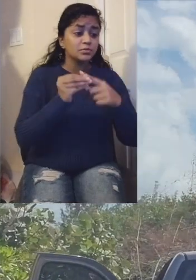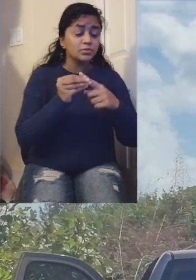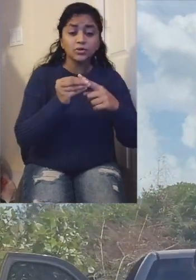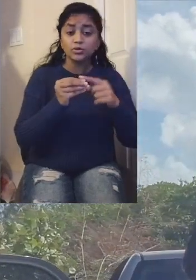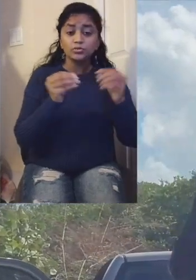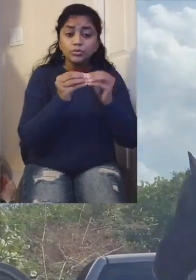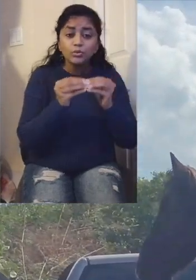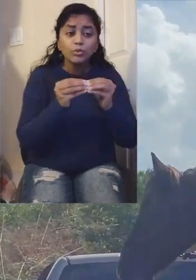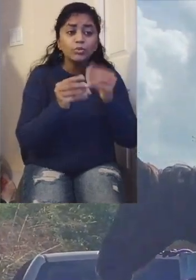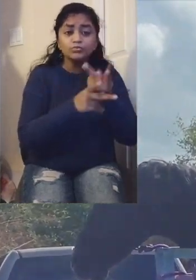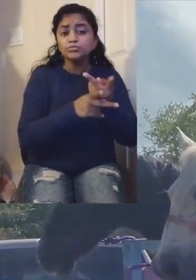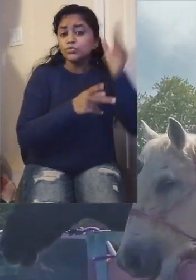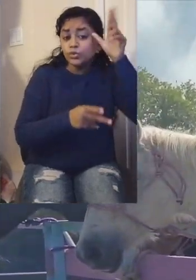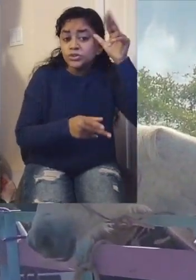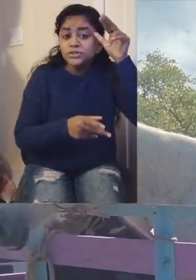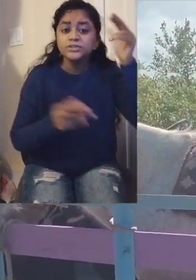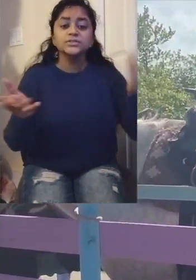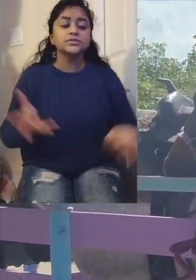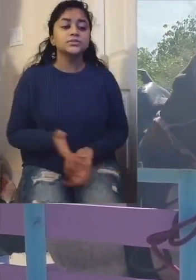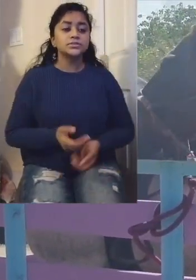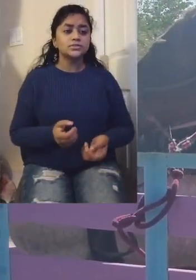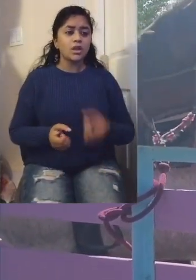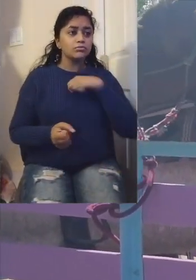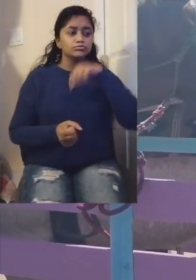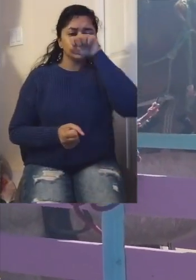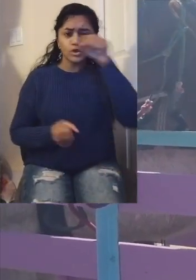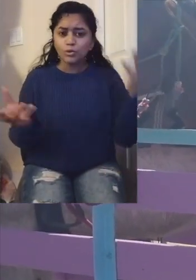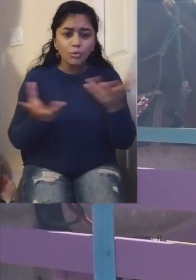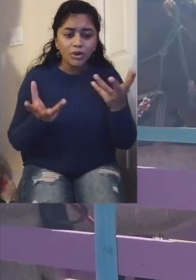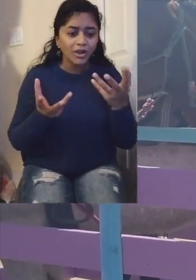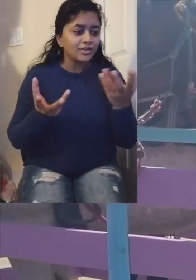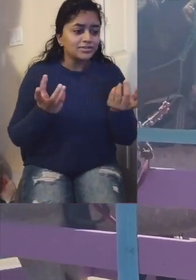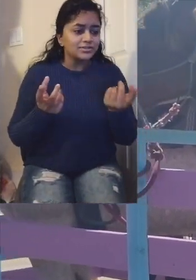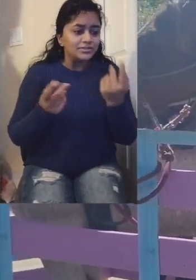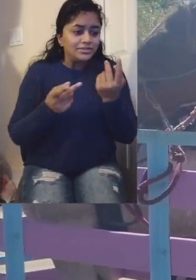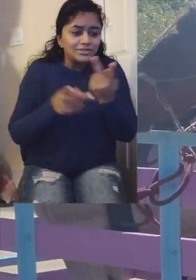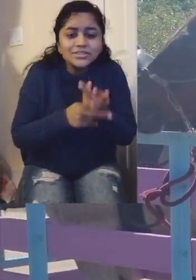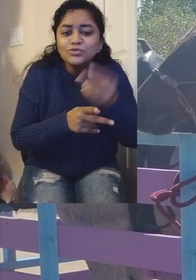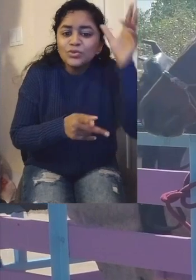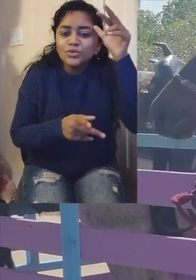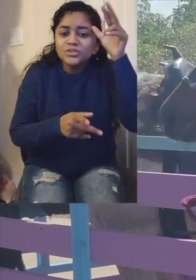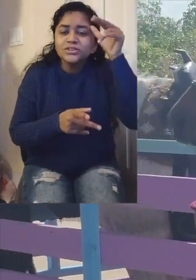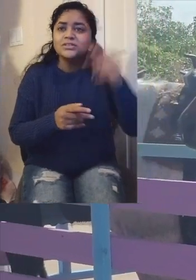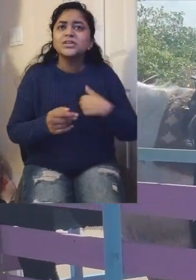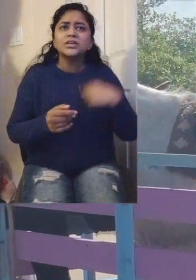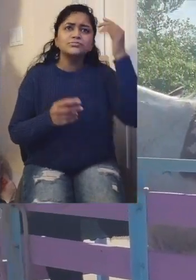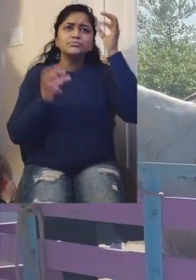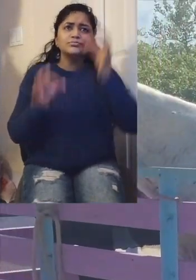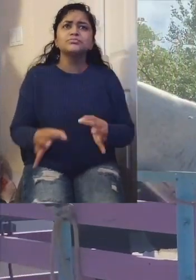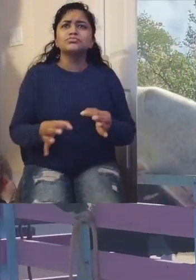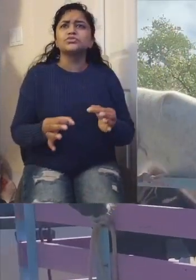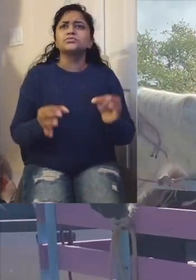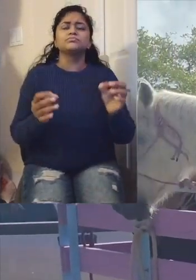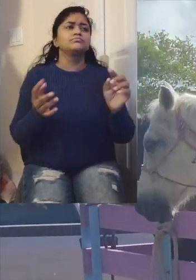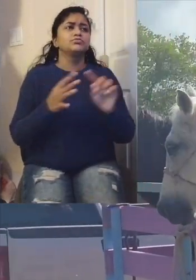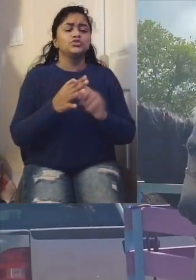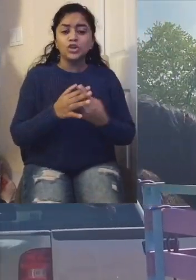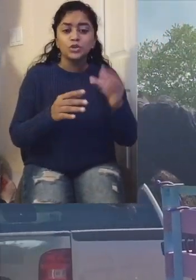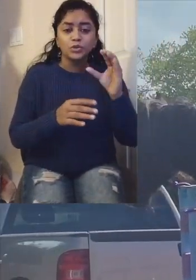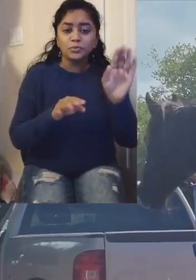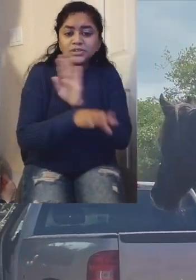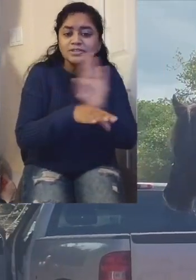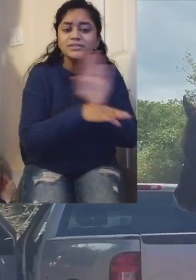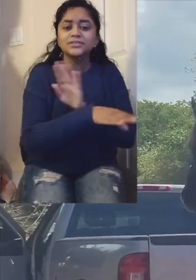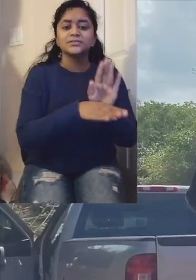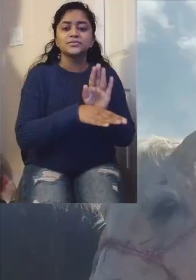was always interested in riding. And then when I got older, I got a horse and he was in really bad